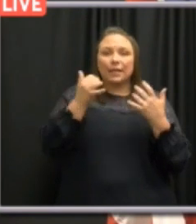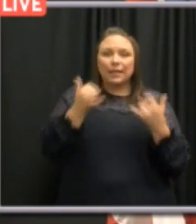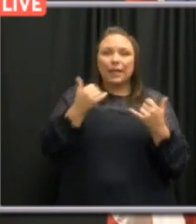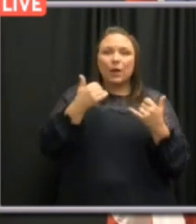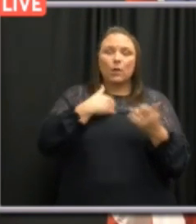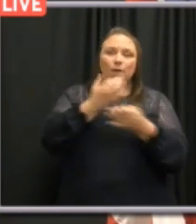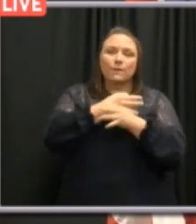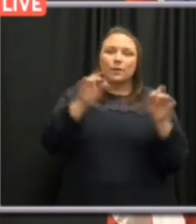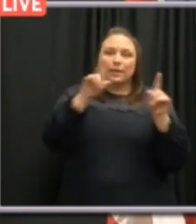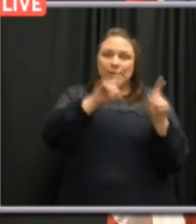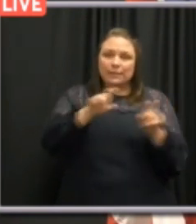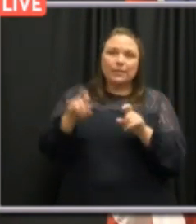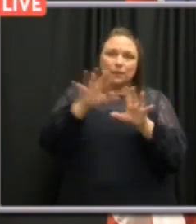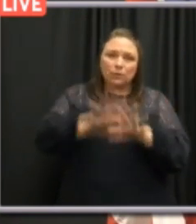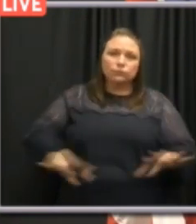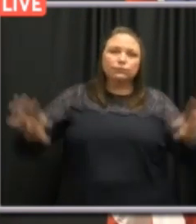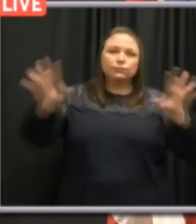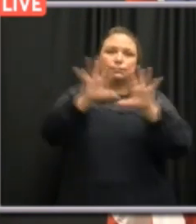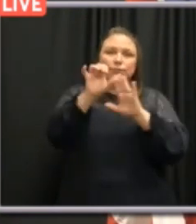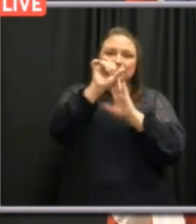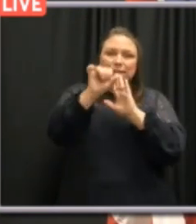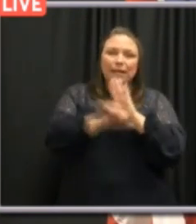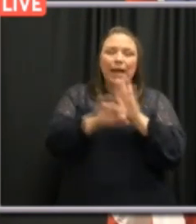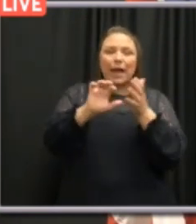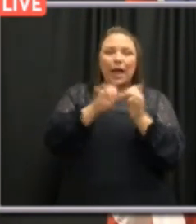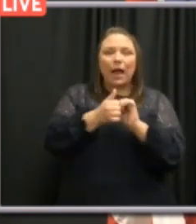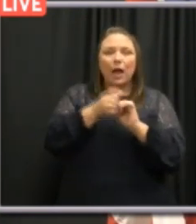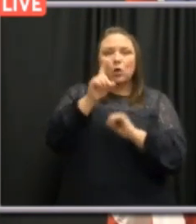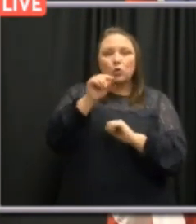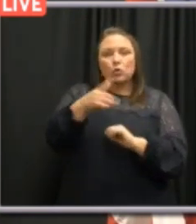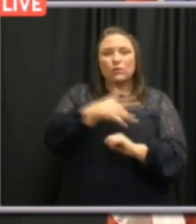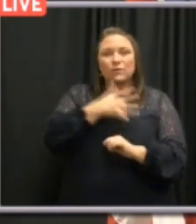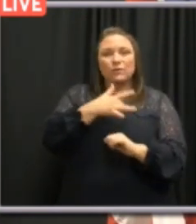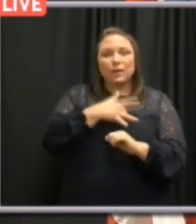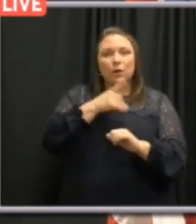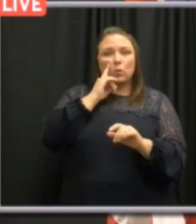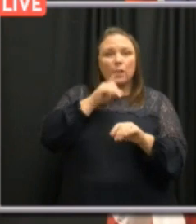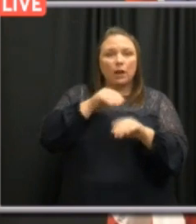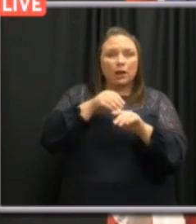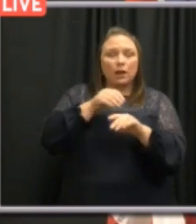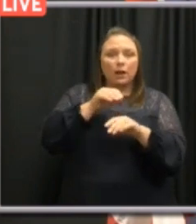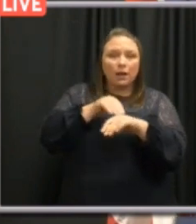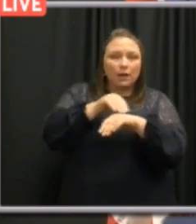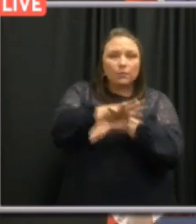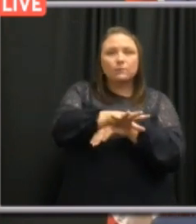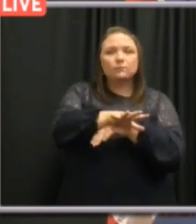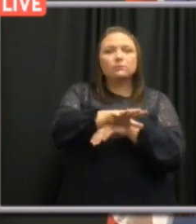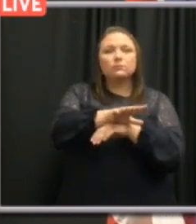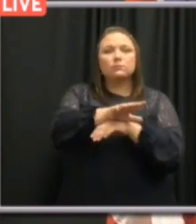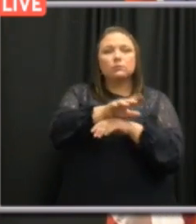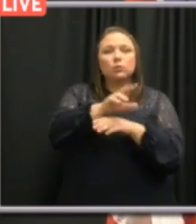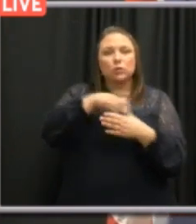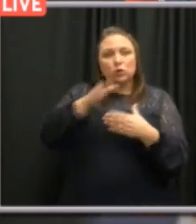testing statewide, how do you think this will affect the timing on receiving results? Okay, thank you.